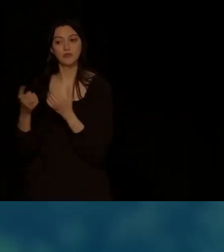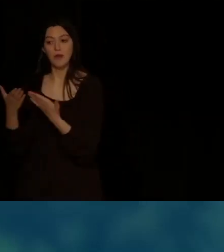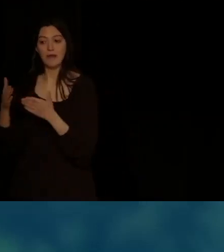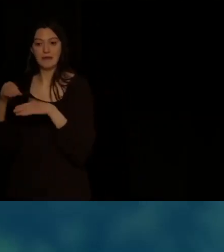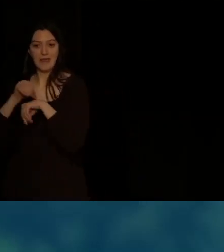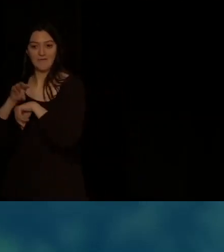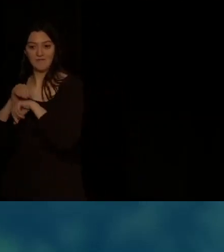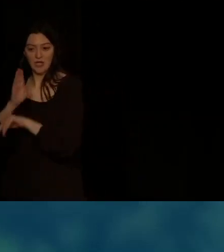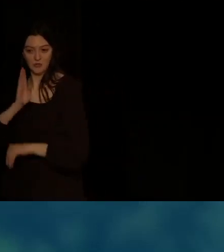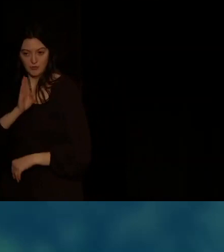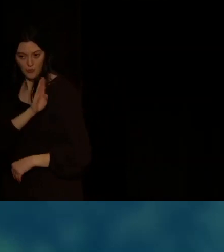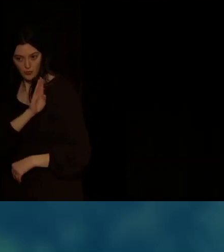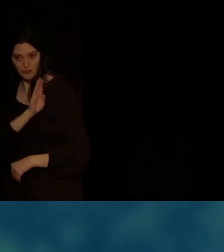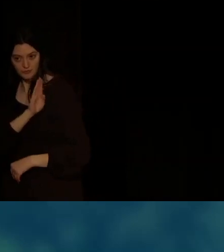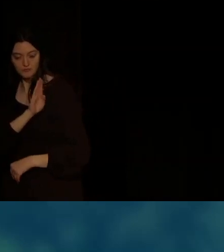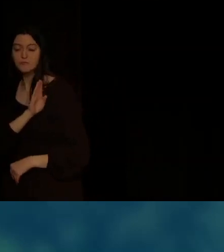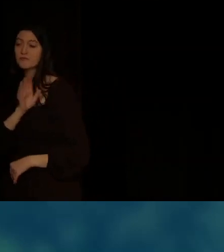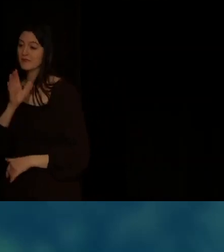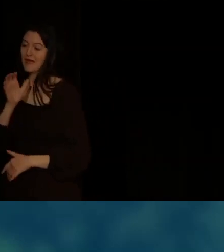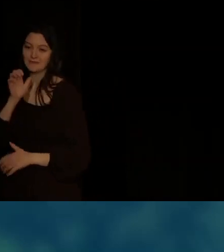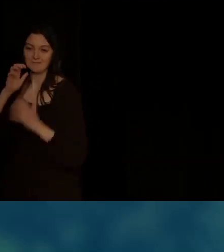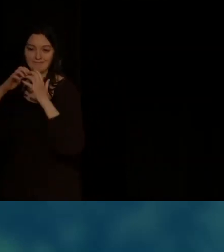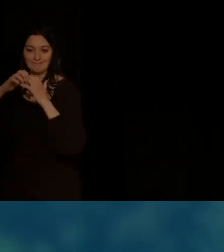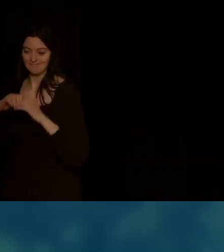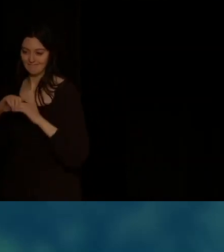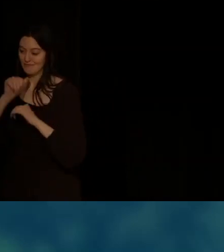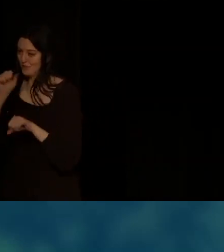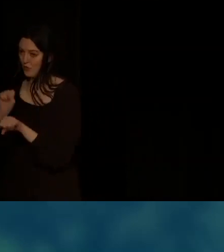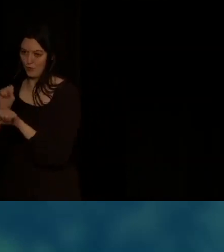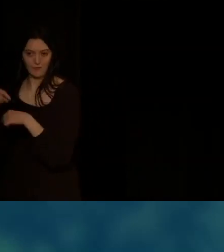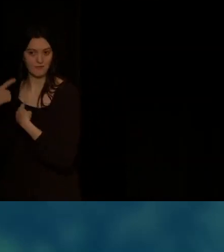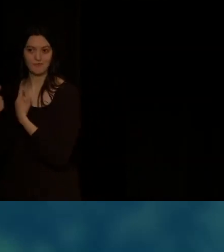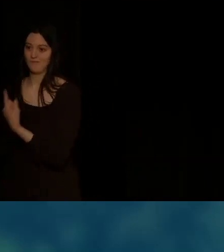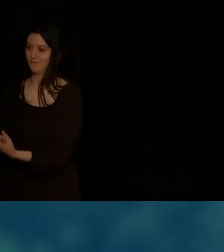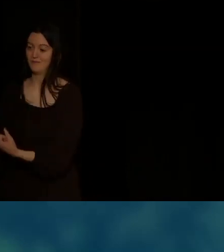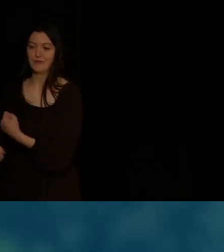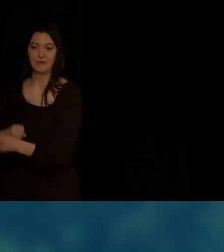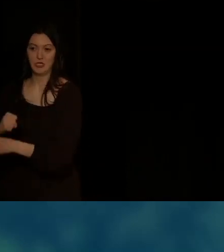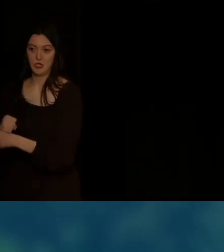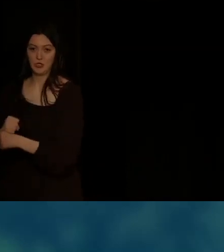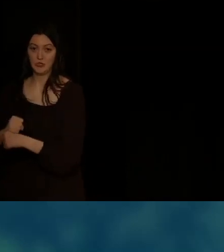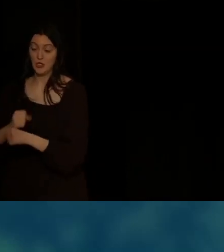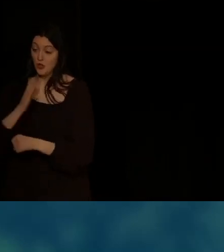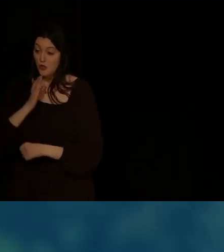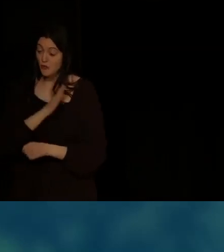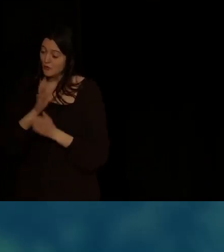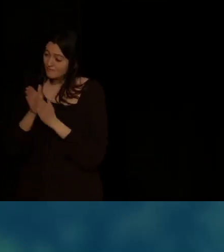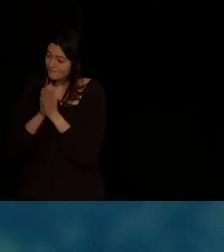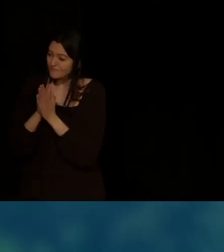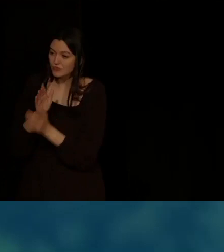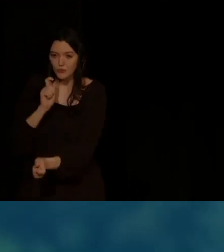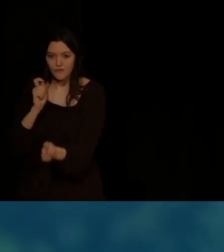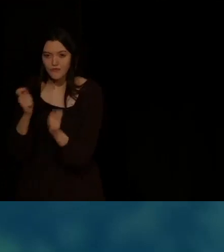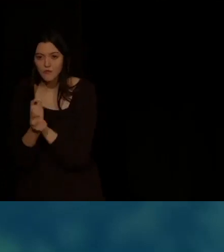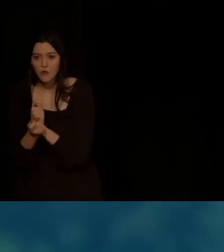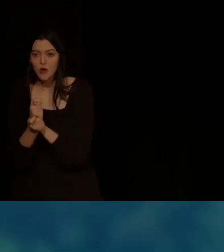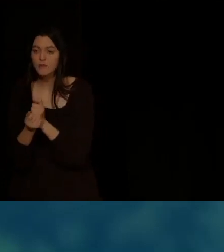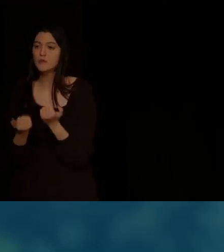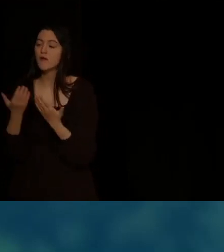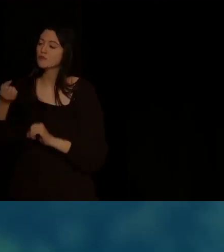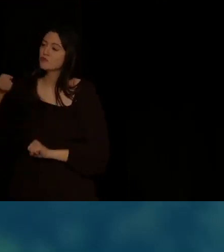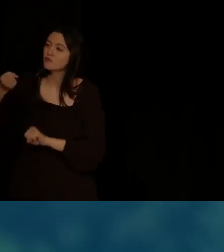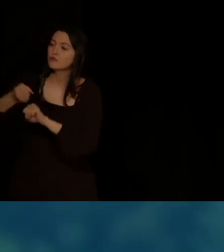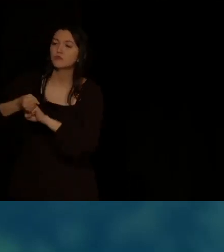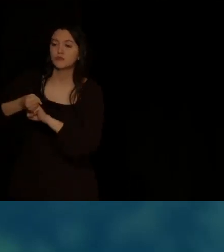Board, which had been inactive for many years. The board has pushed for reform and offered some strong